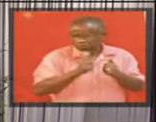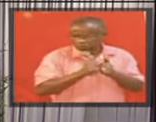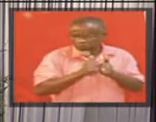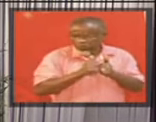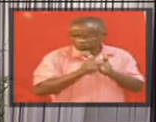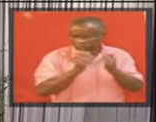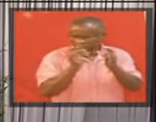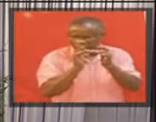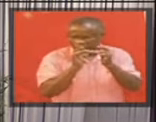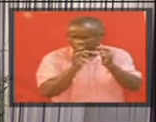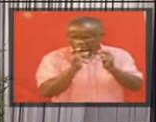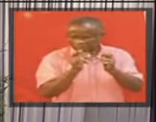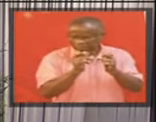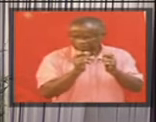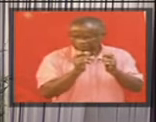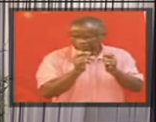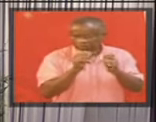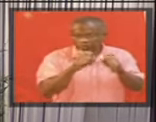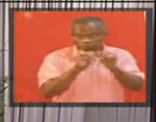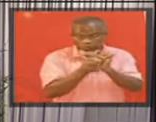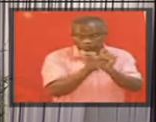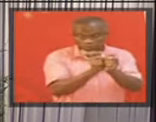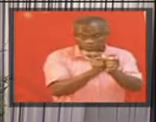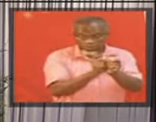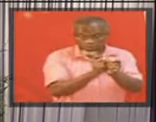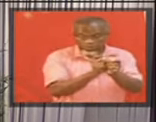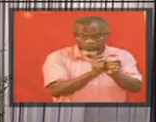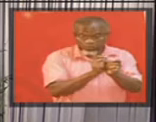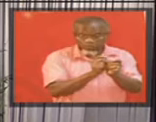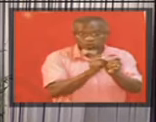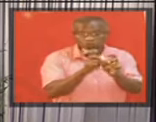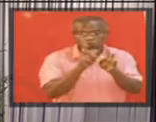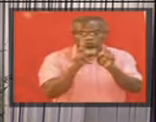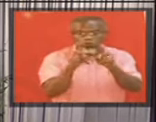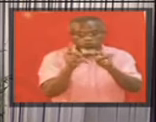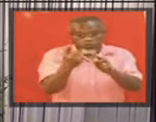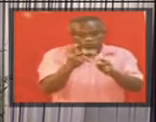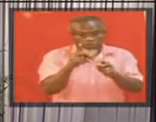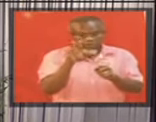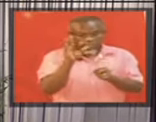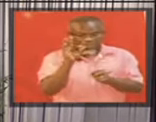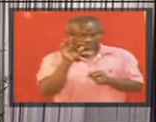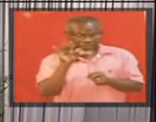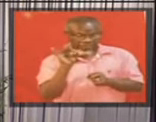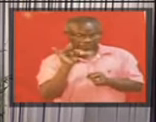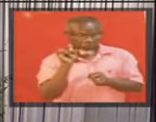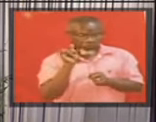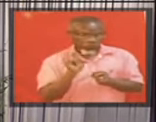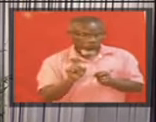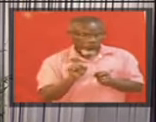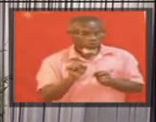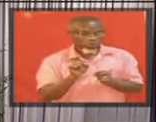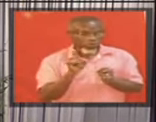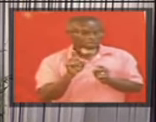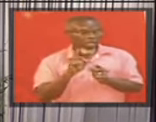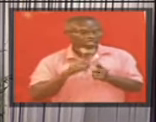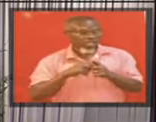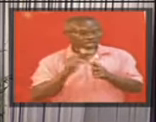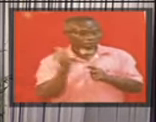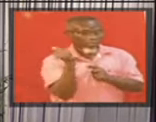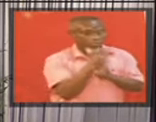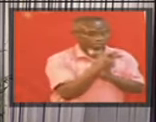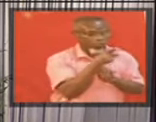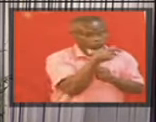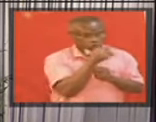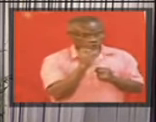So what we're going to do, we're going to move to 98.1, and we'll come back to you, see if we have better connection, okay? Our